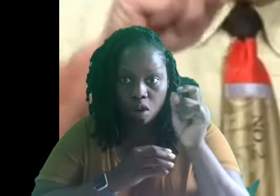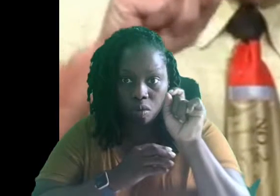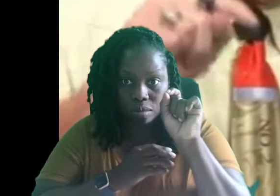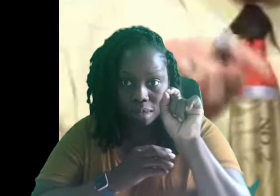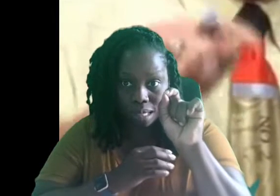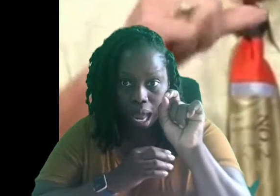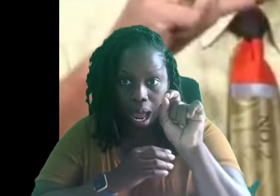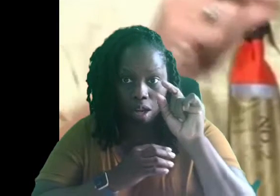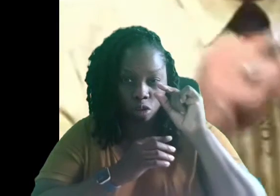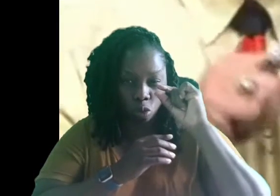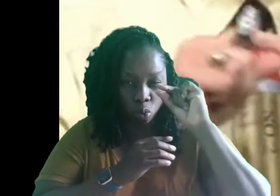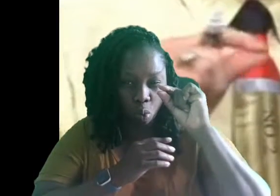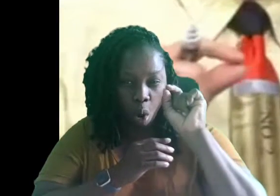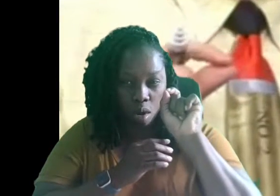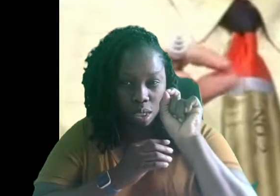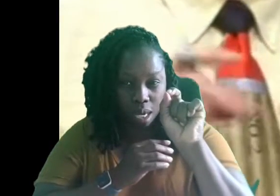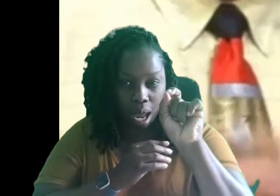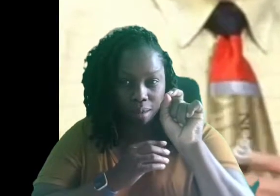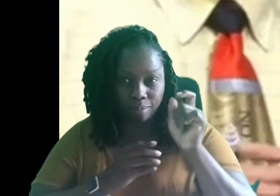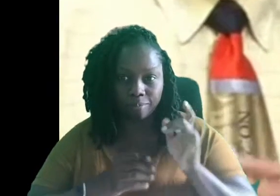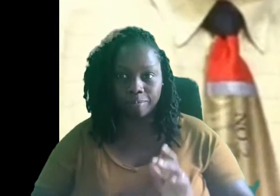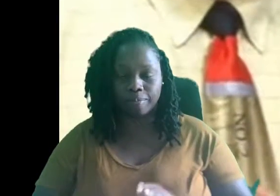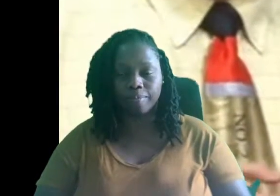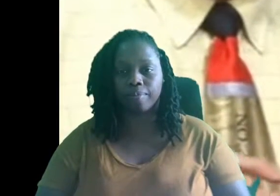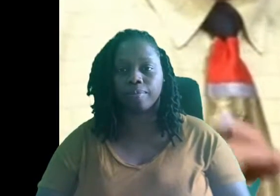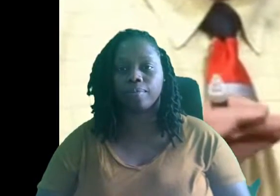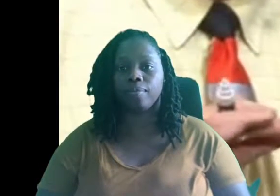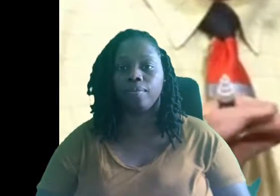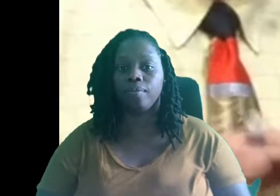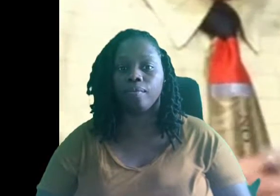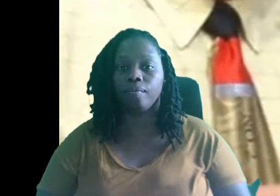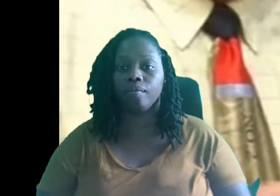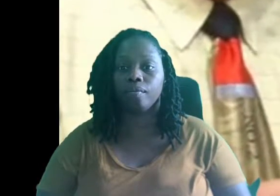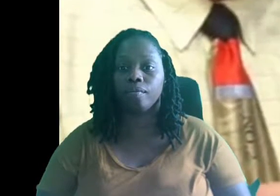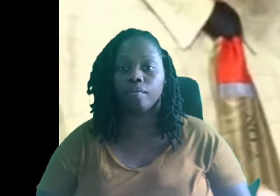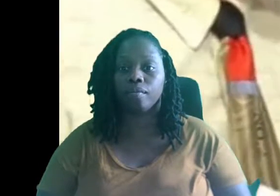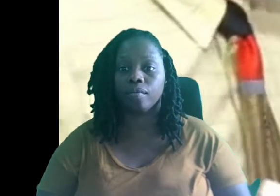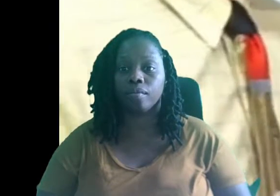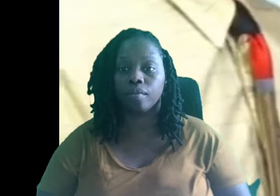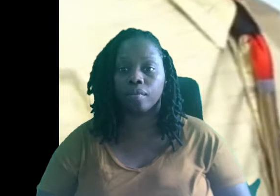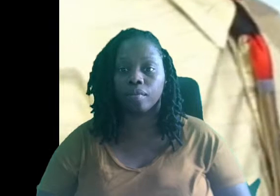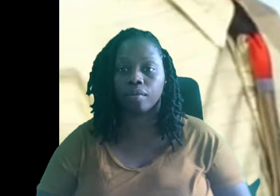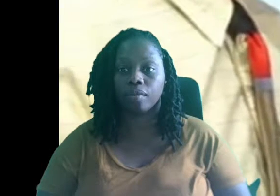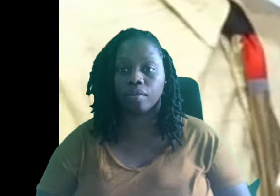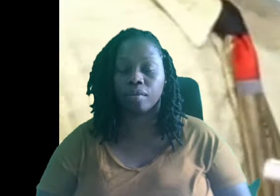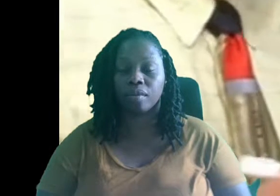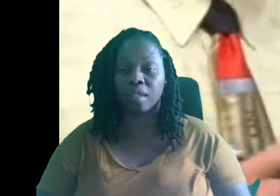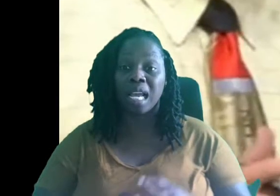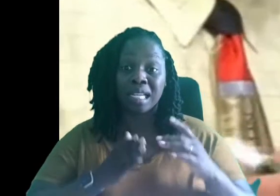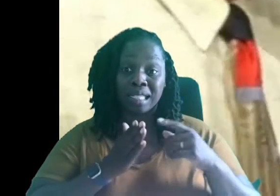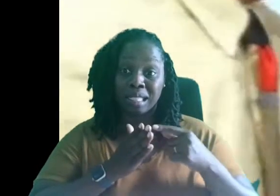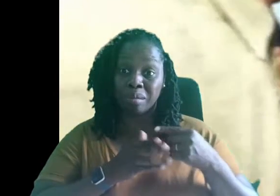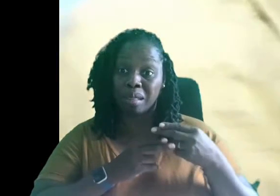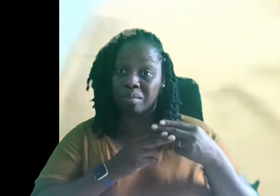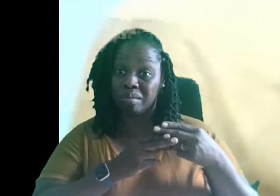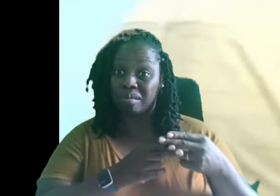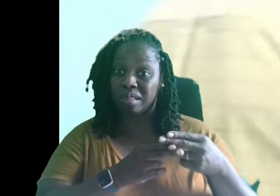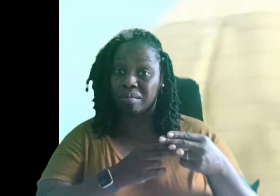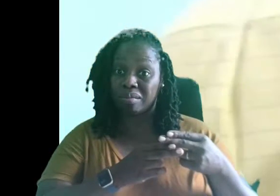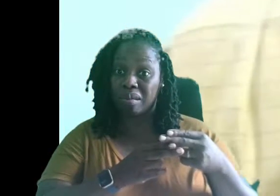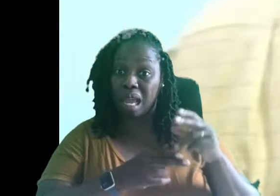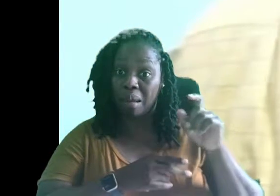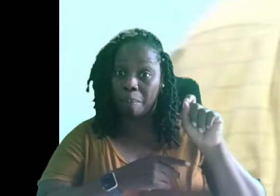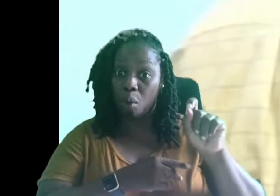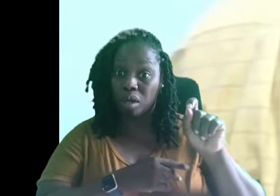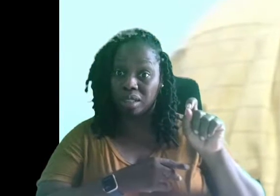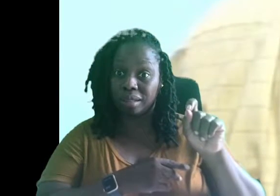a single, small, infinitely small dot, okay? And we'll usually give our points